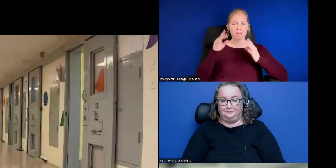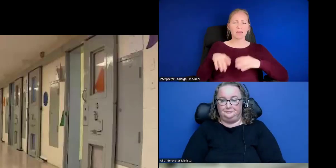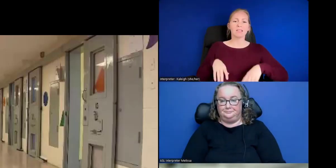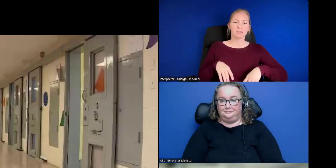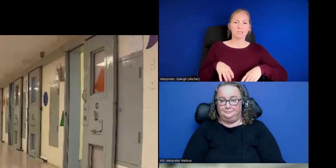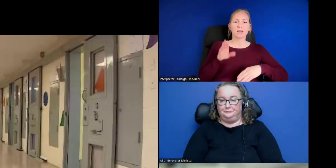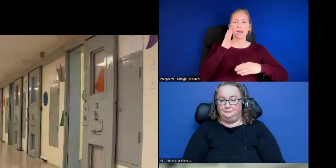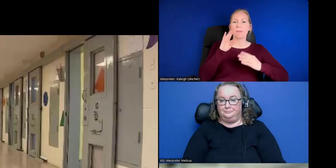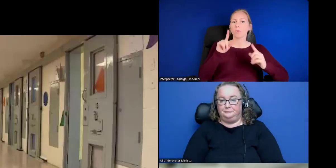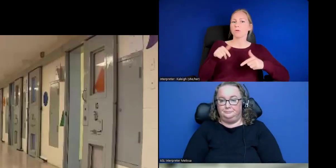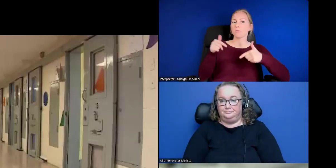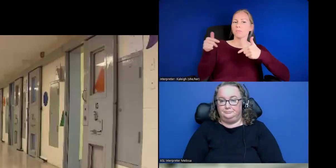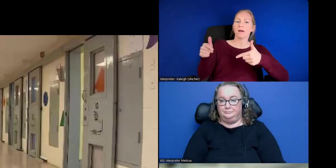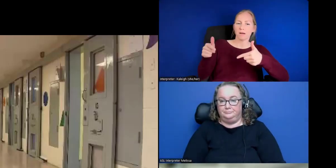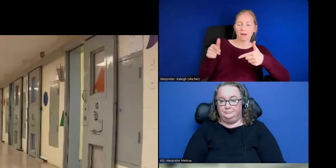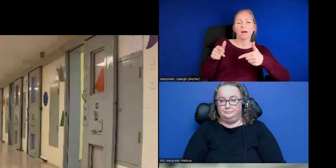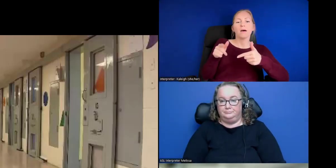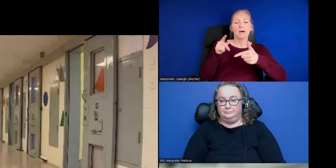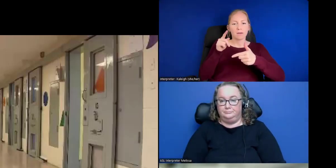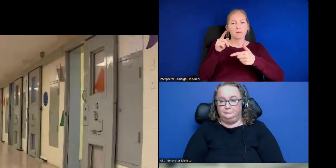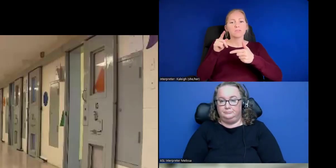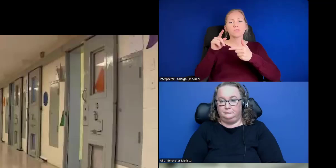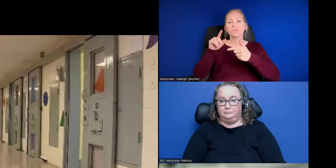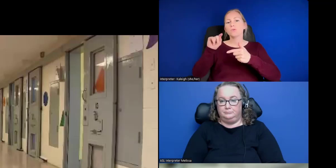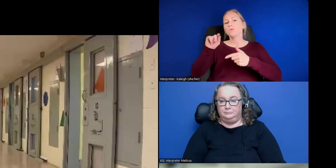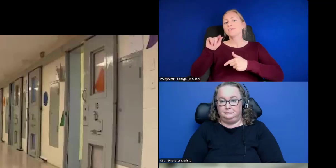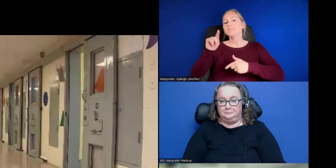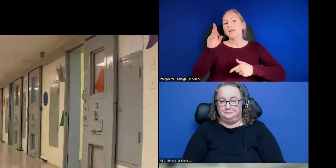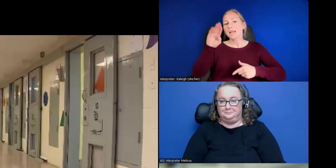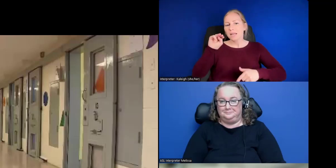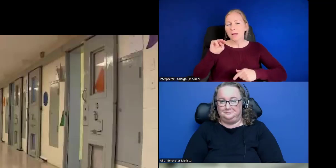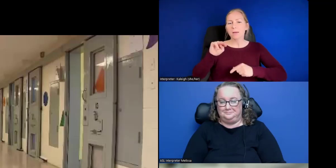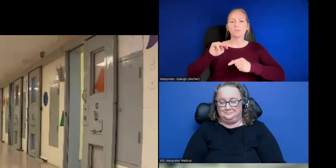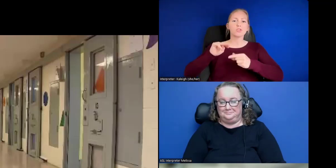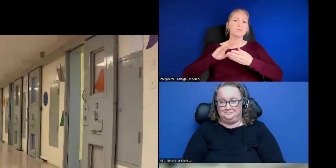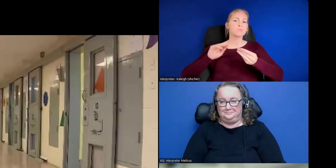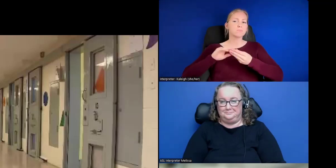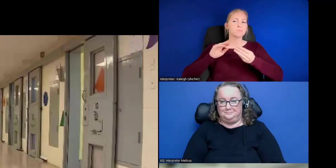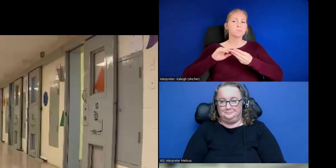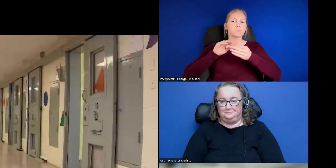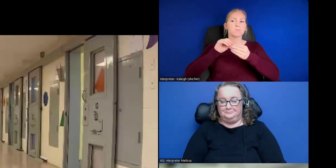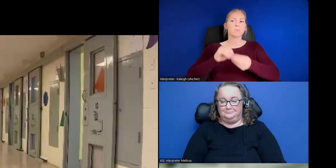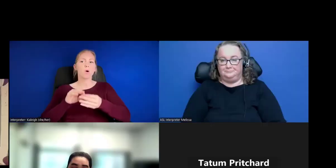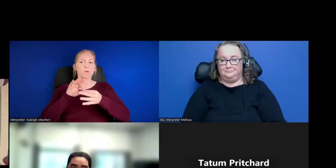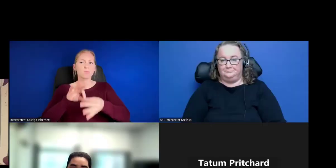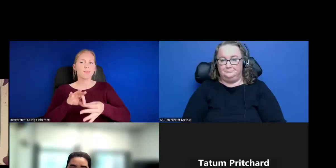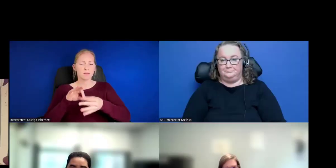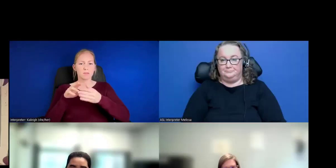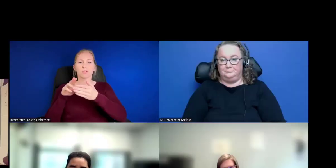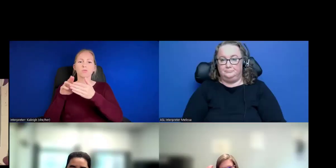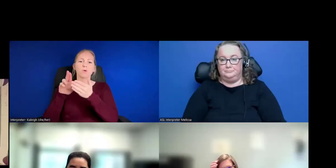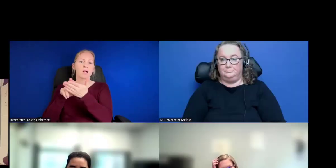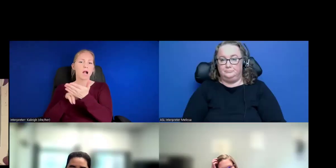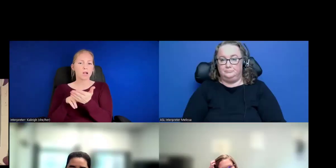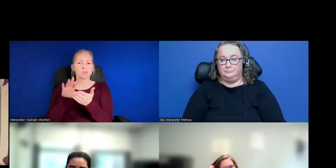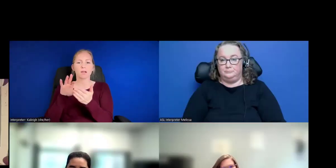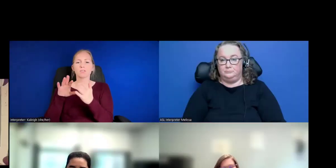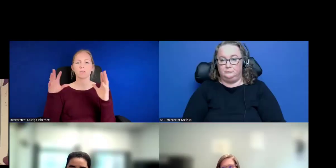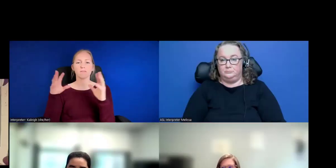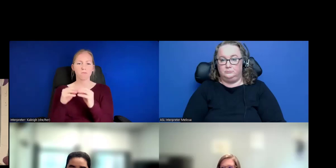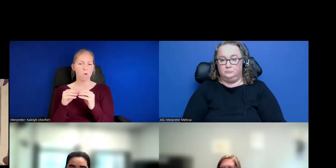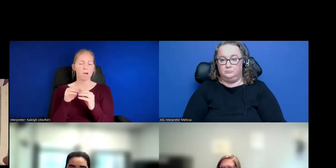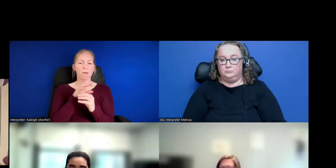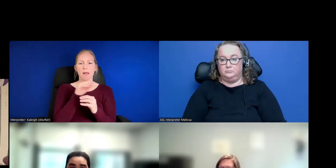going to pass things over to Tatum to talk a little bit more about contract reform and issues